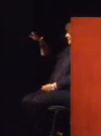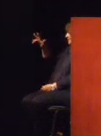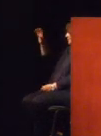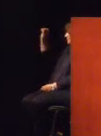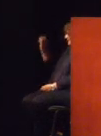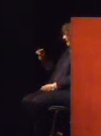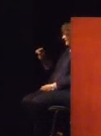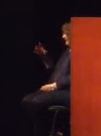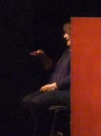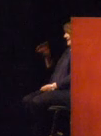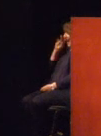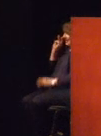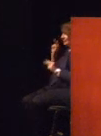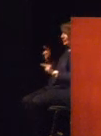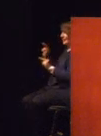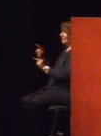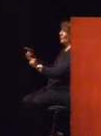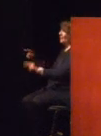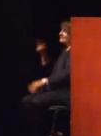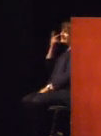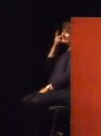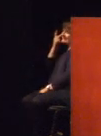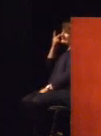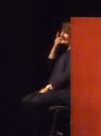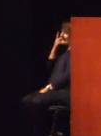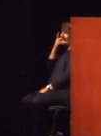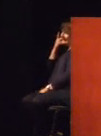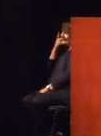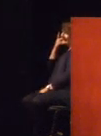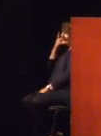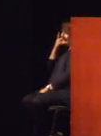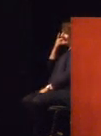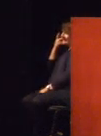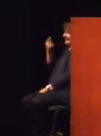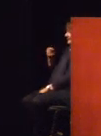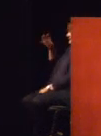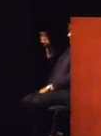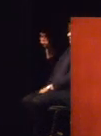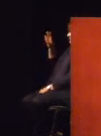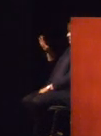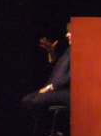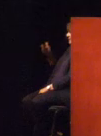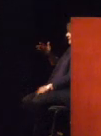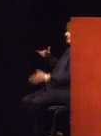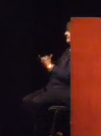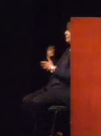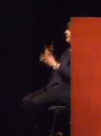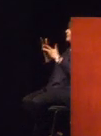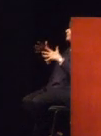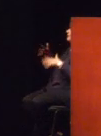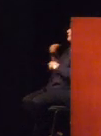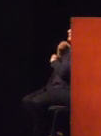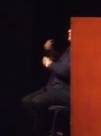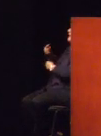15.2%. And I am looking forward to see what these 75 things that we completed over